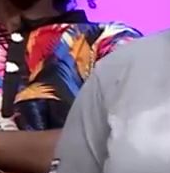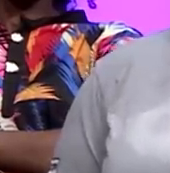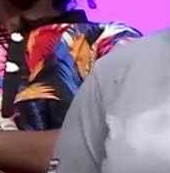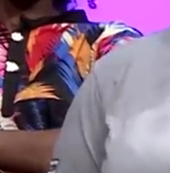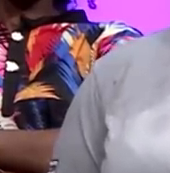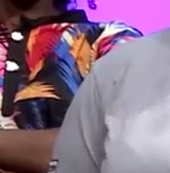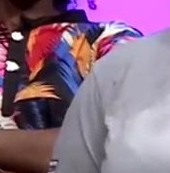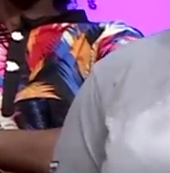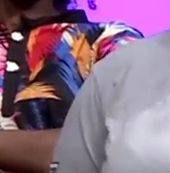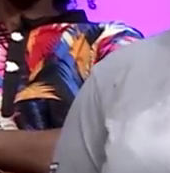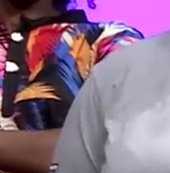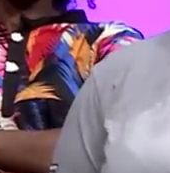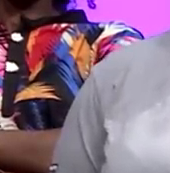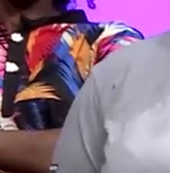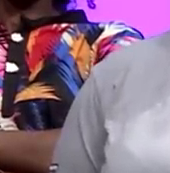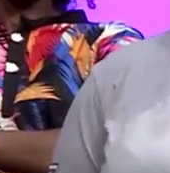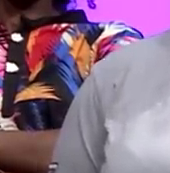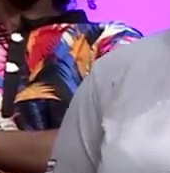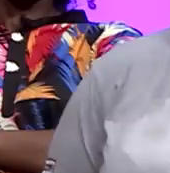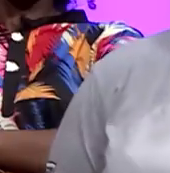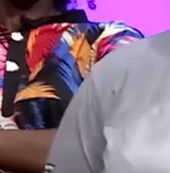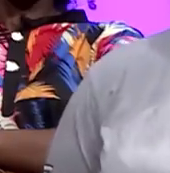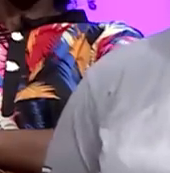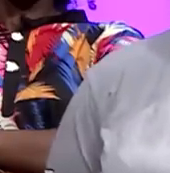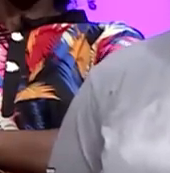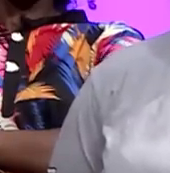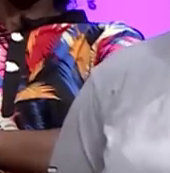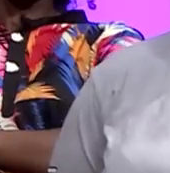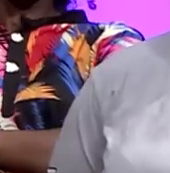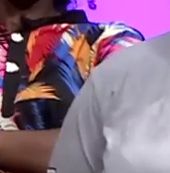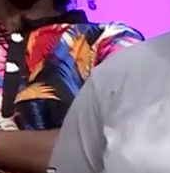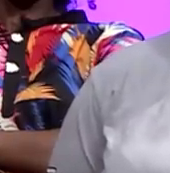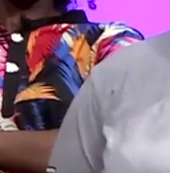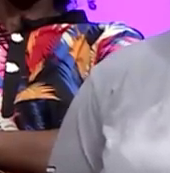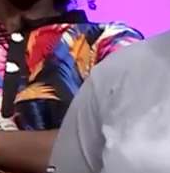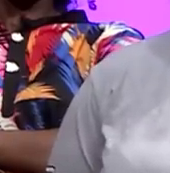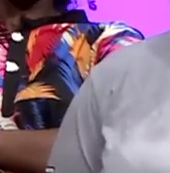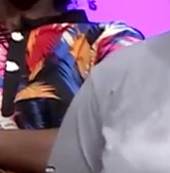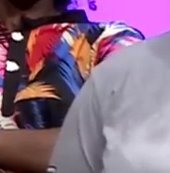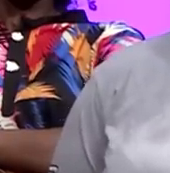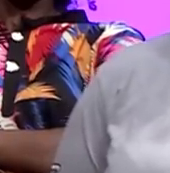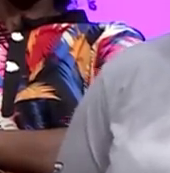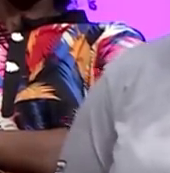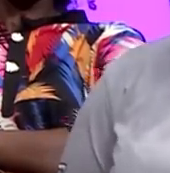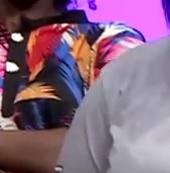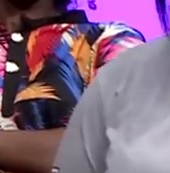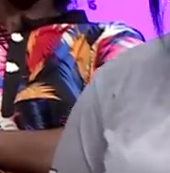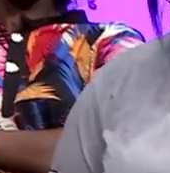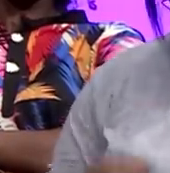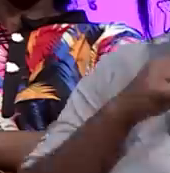Ajala, deposited a sum of 2 million out of the 5 million naira price agreed for a plot of land in Abuja.